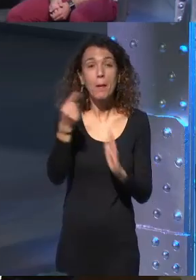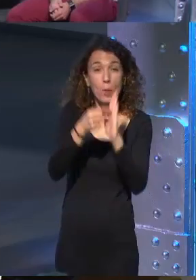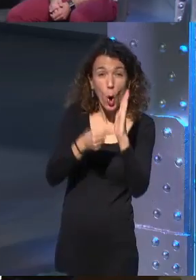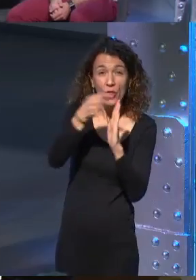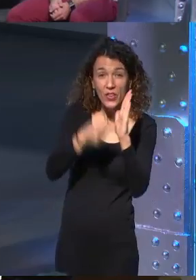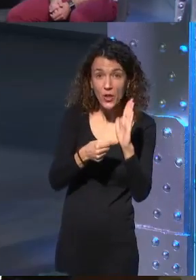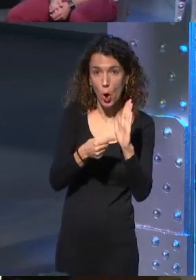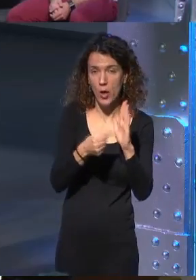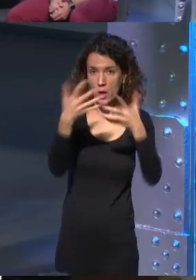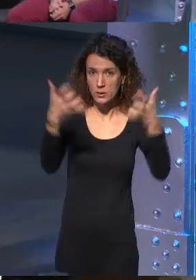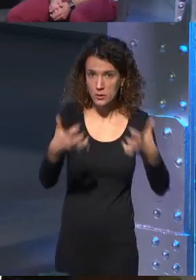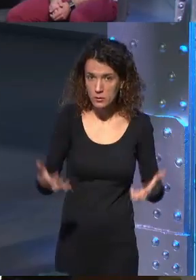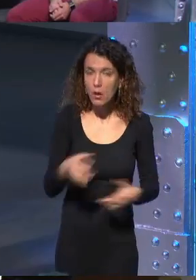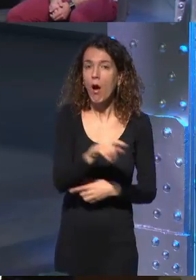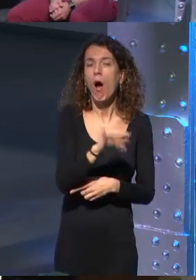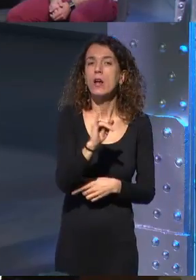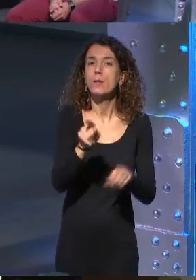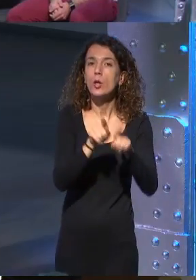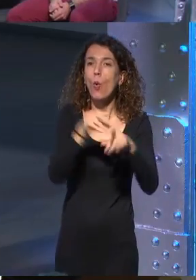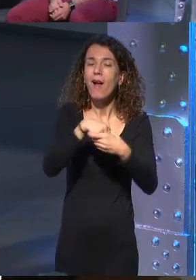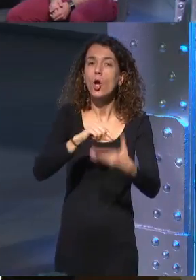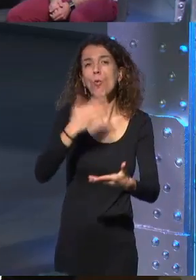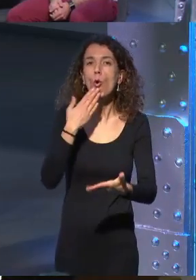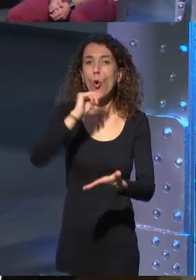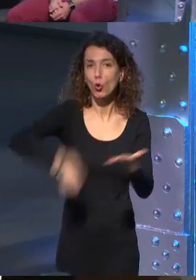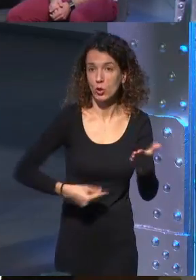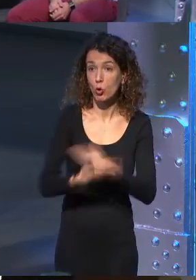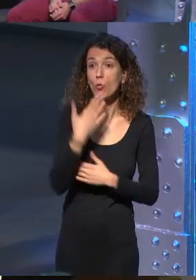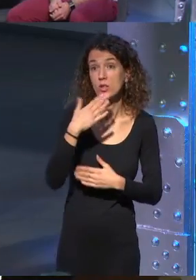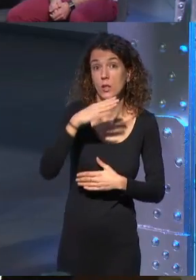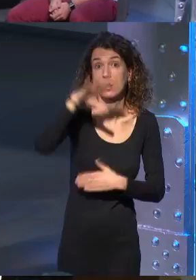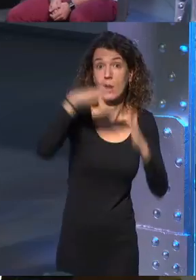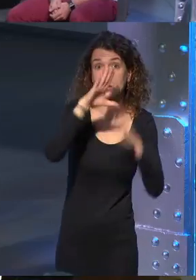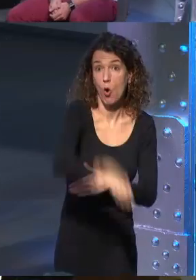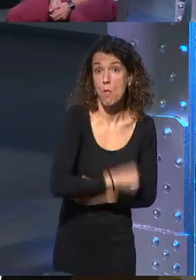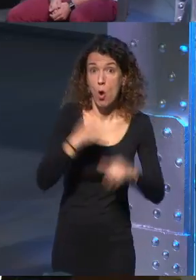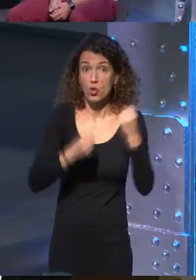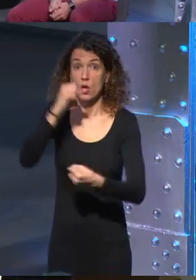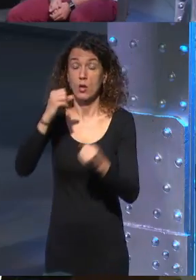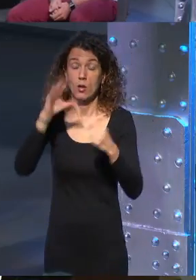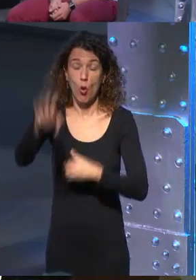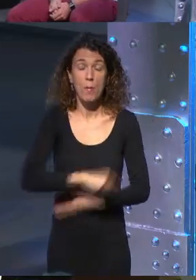not. So in these terms and conditions, there are some contracts, as if we bought a house or a